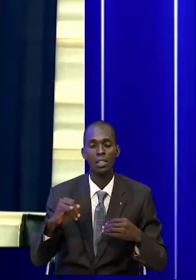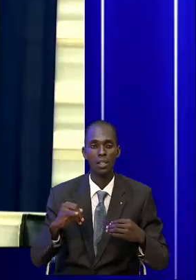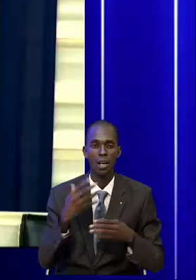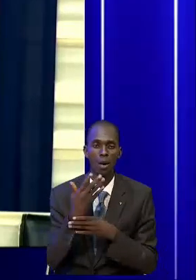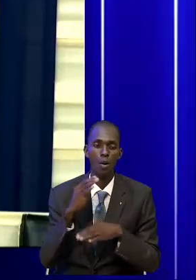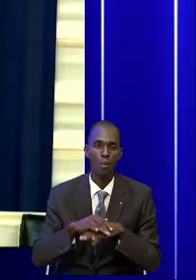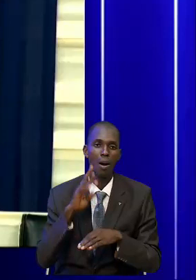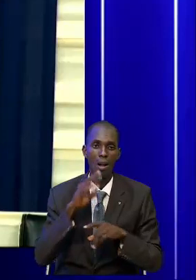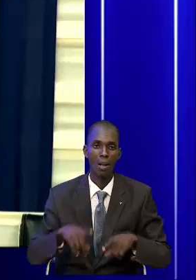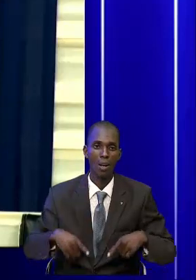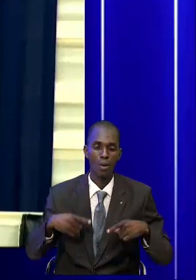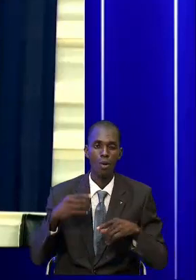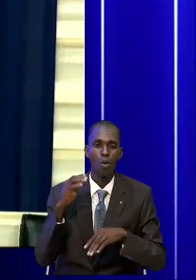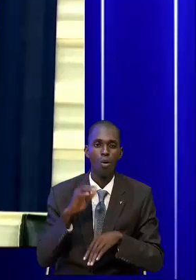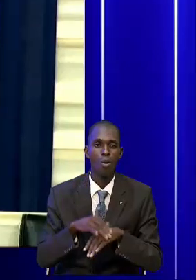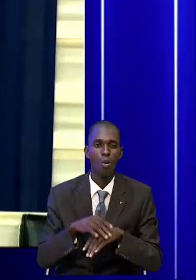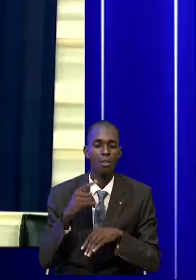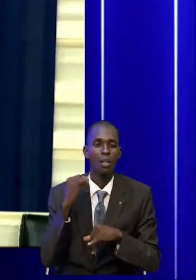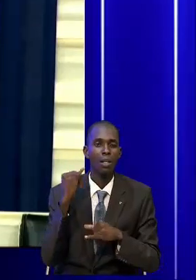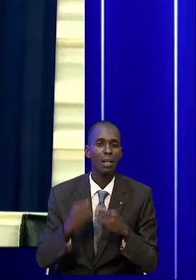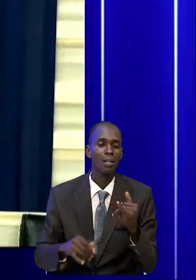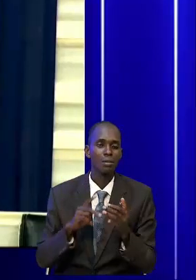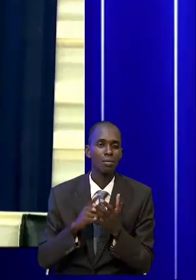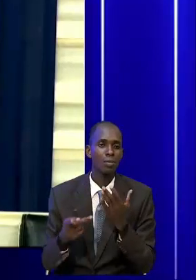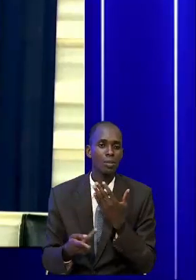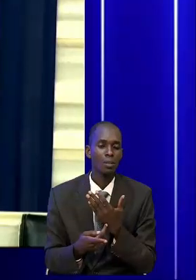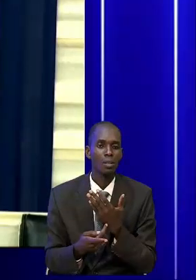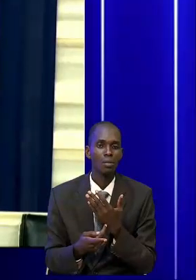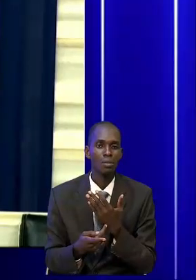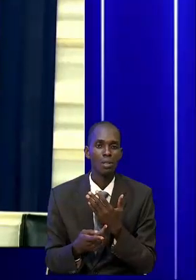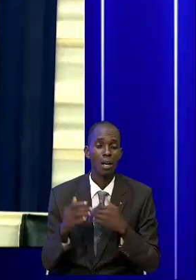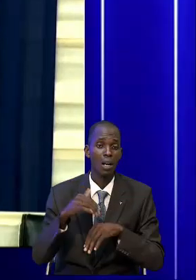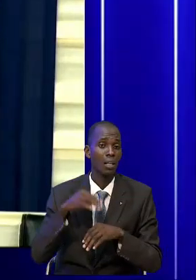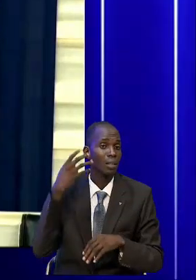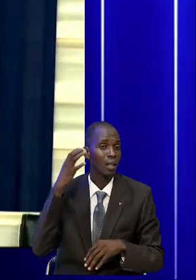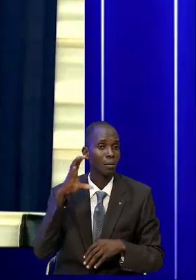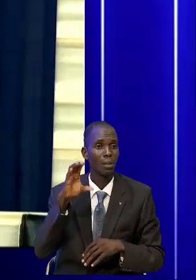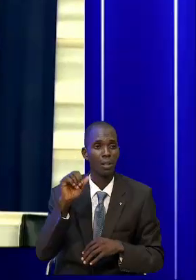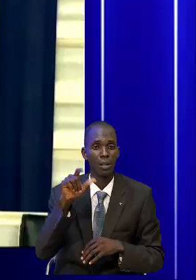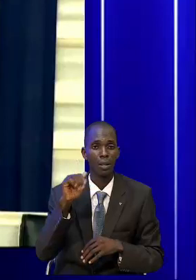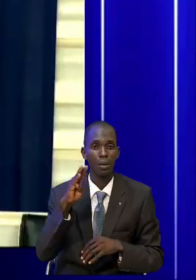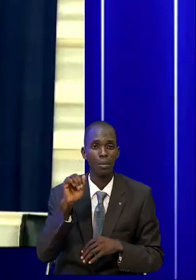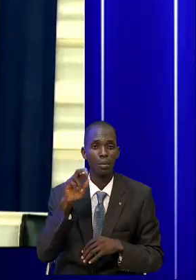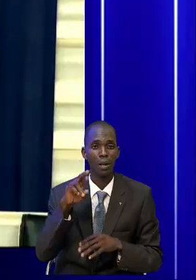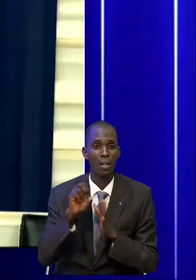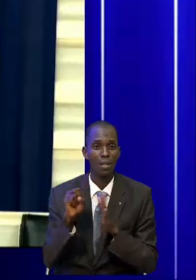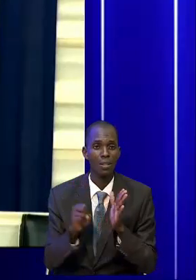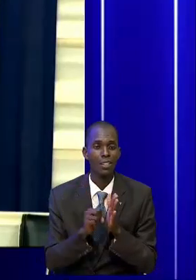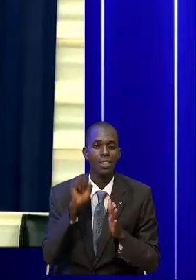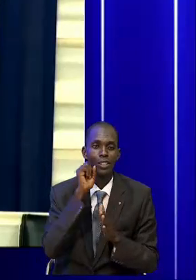the Lord for his healing hands upon my life. On last crusade of our Father in the